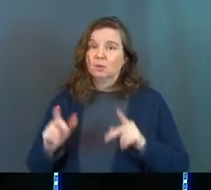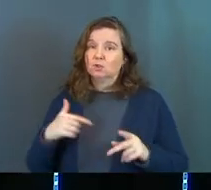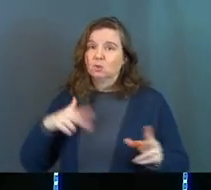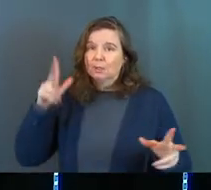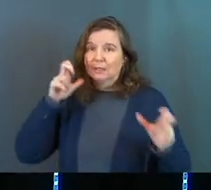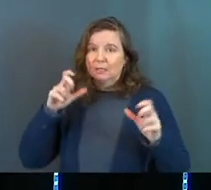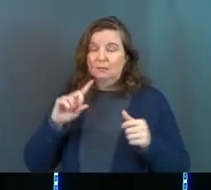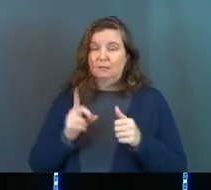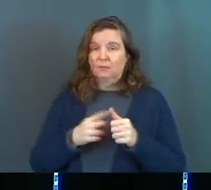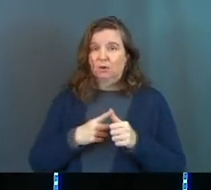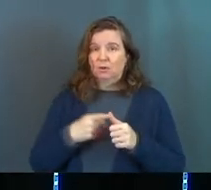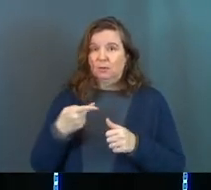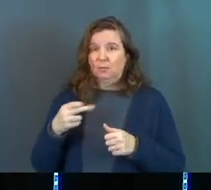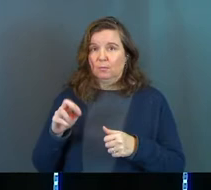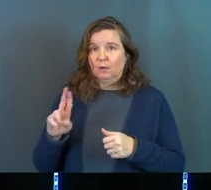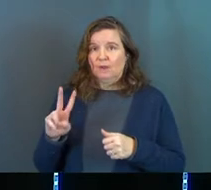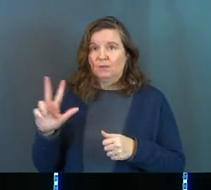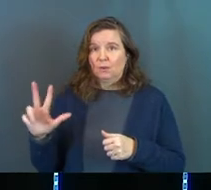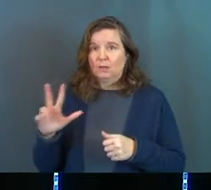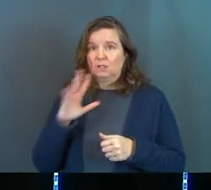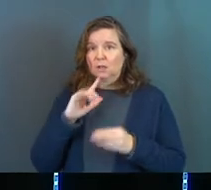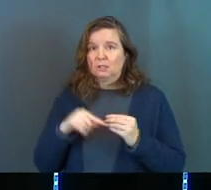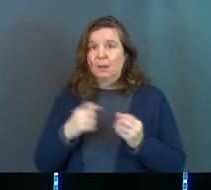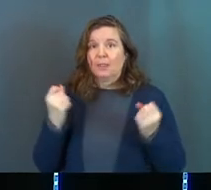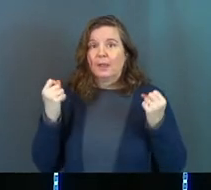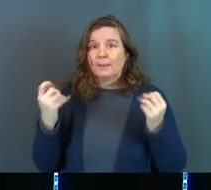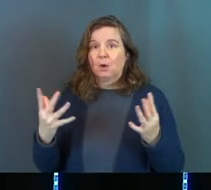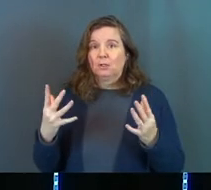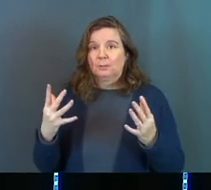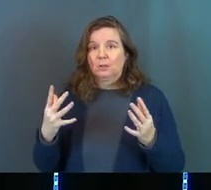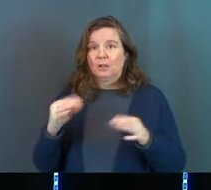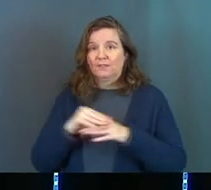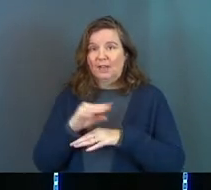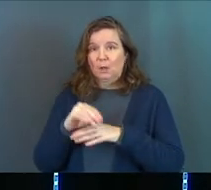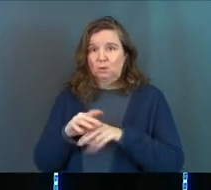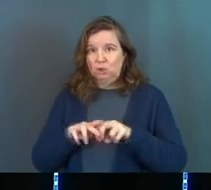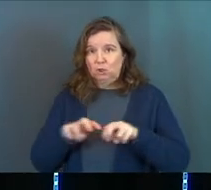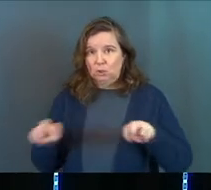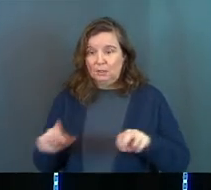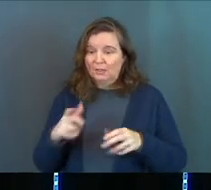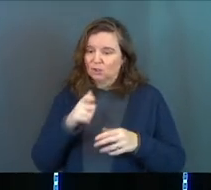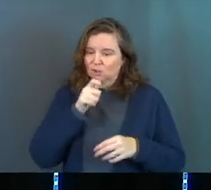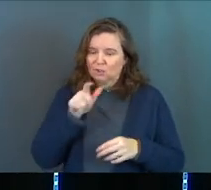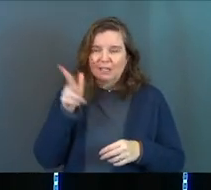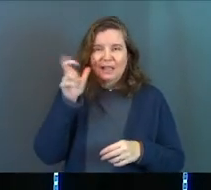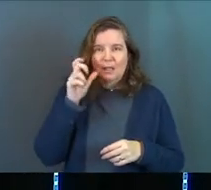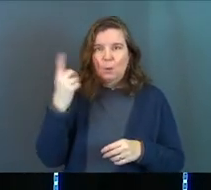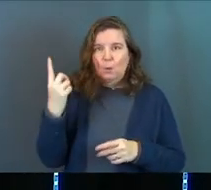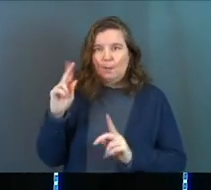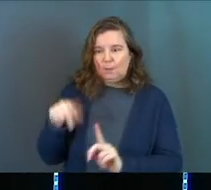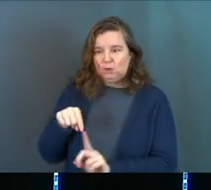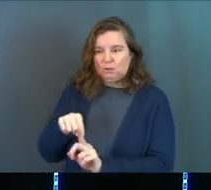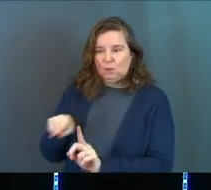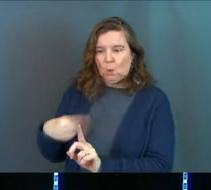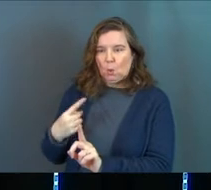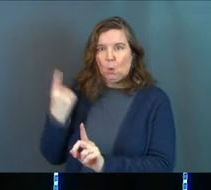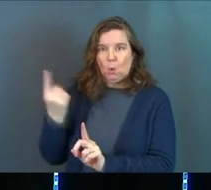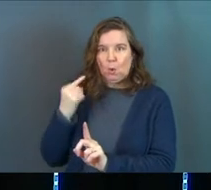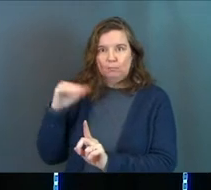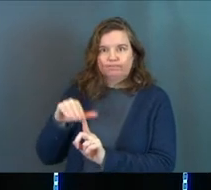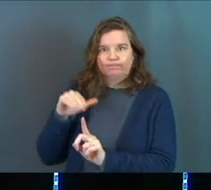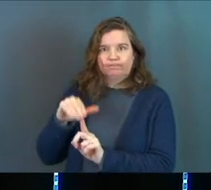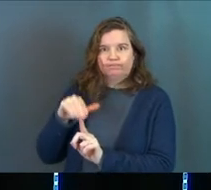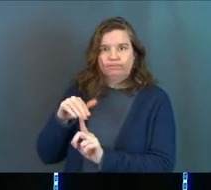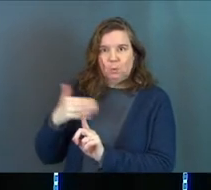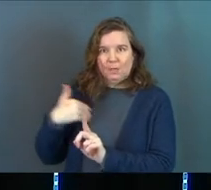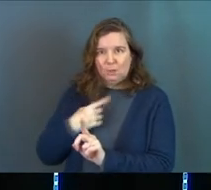you should listen to. Number one, Proverbs 15 talks about the multitude of counsel. And that's because you shouldn't just listen to that one friend on Facebook